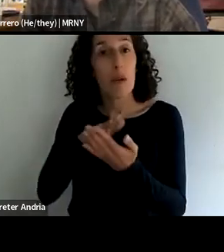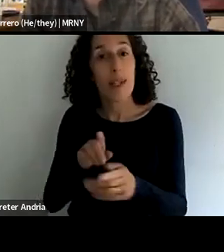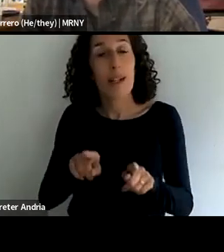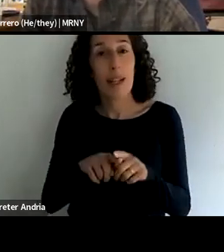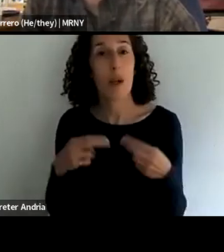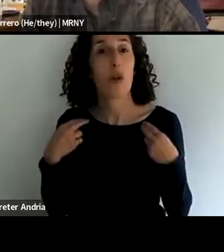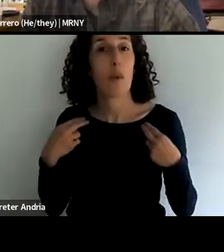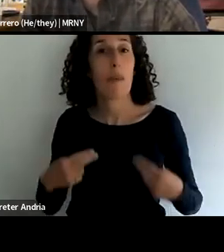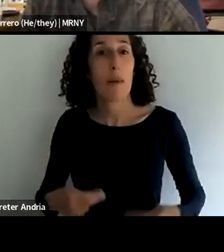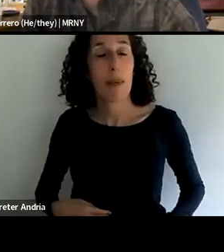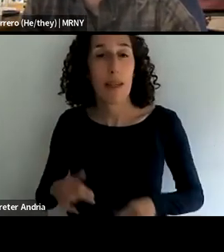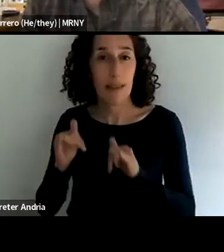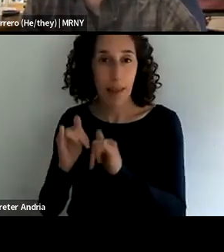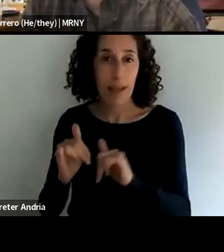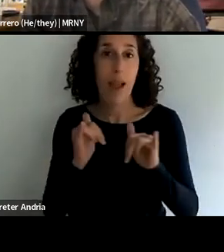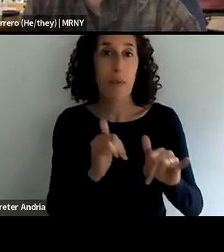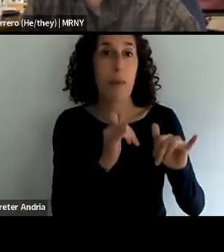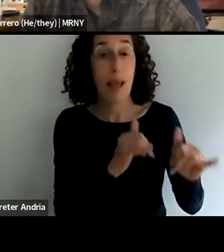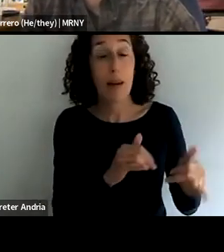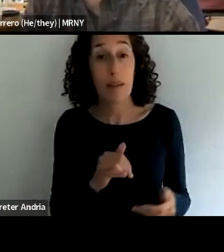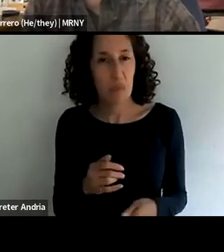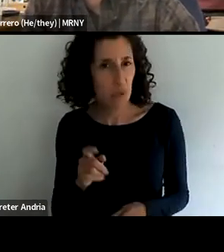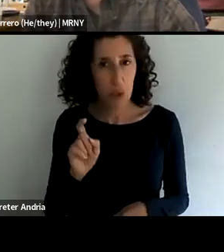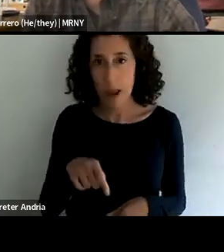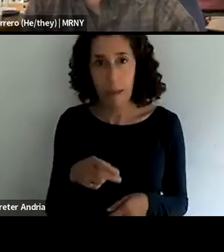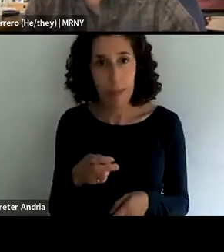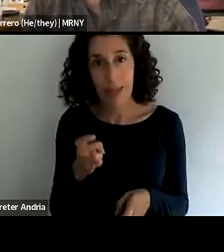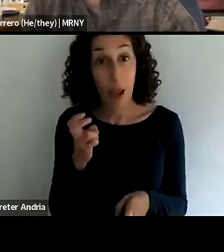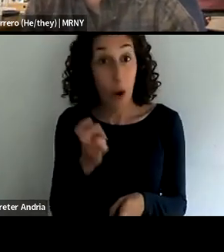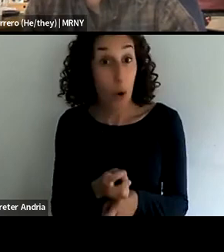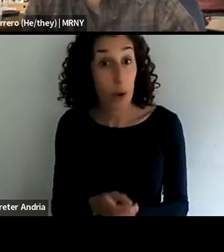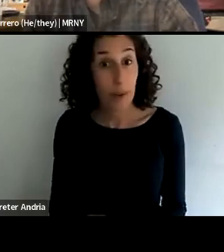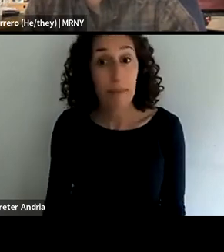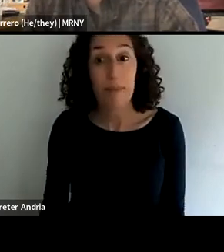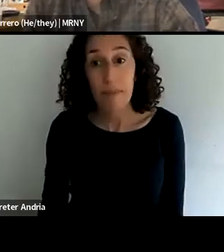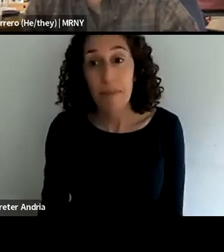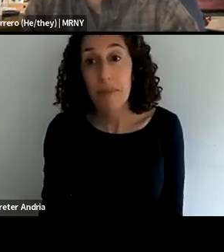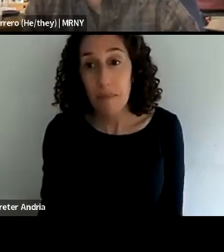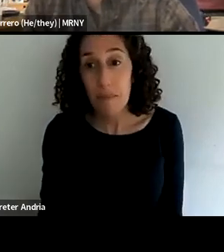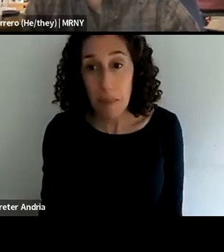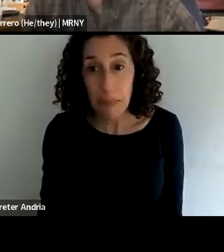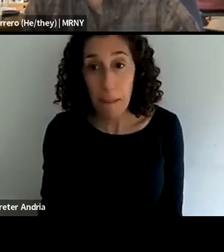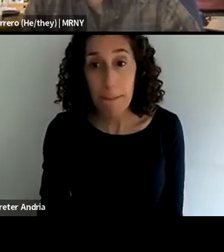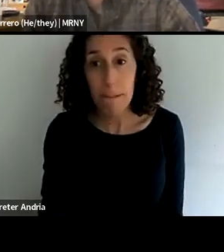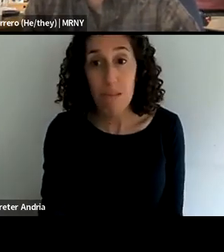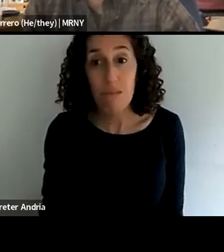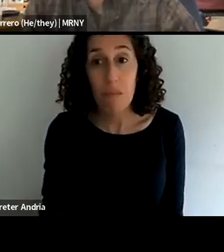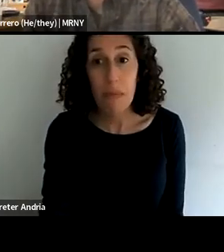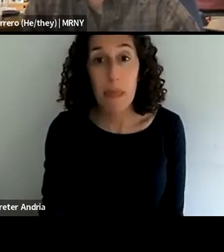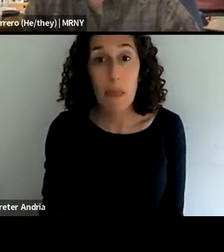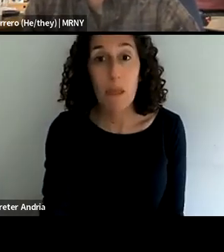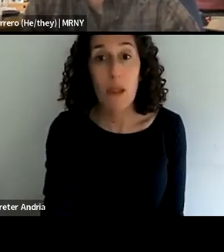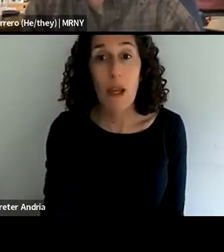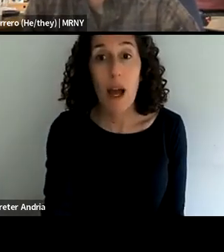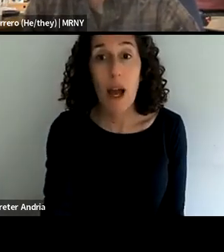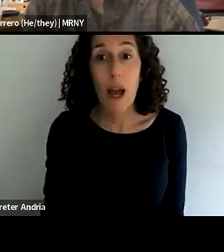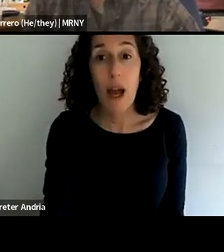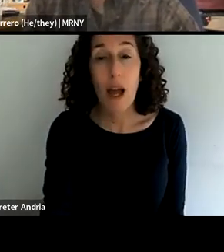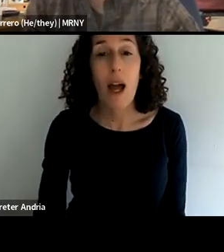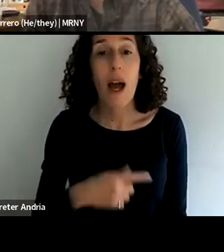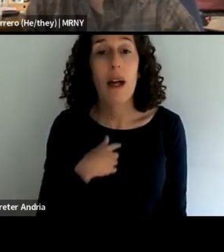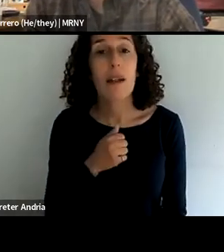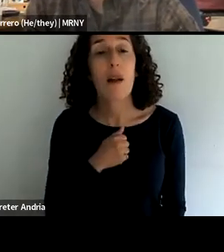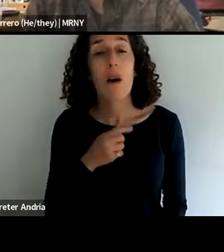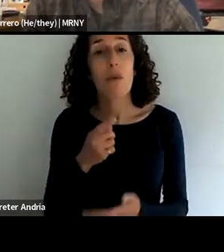else. And that shouldn't be so hard. I really love, Janice, that you said earlier, you know,